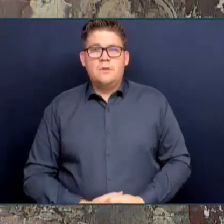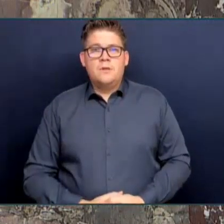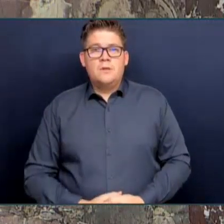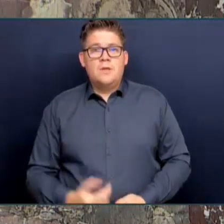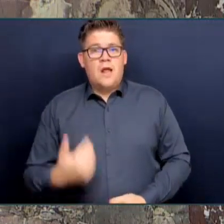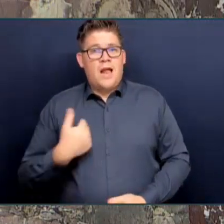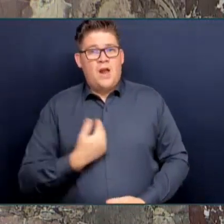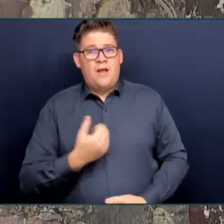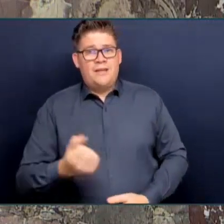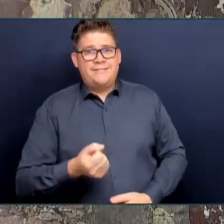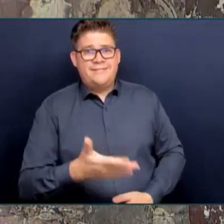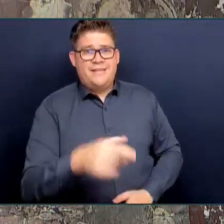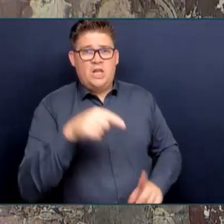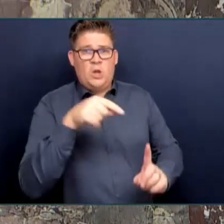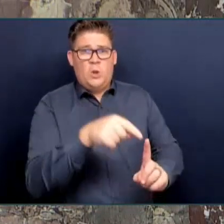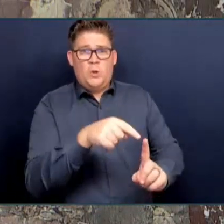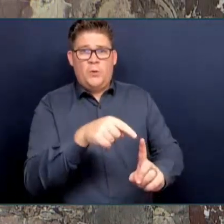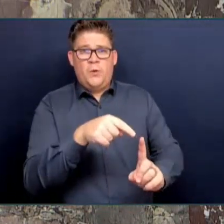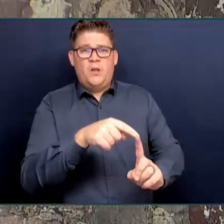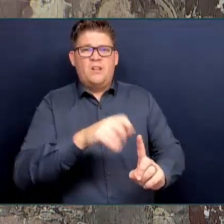crime...